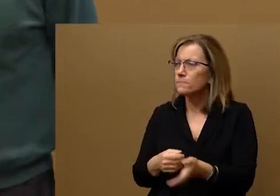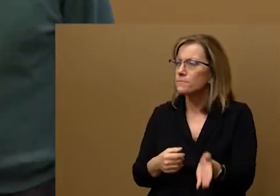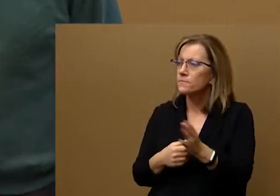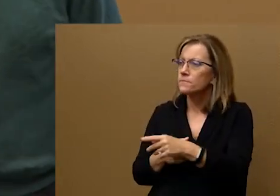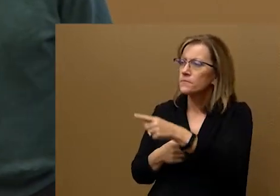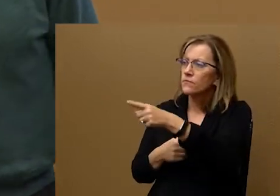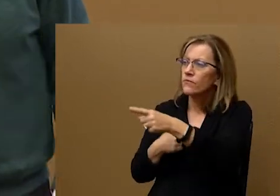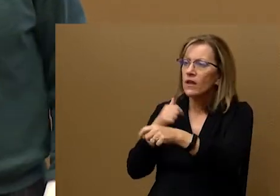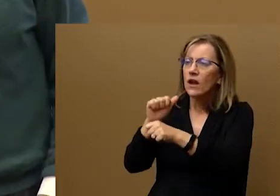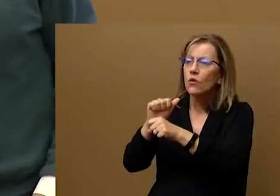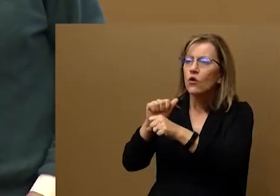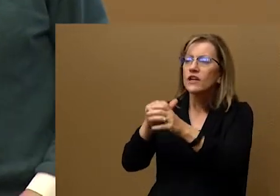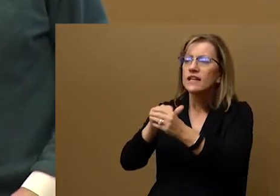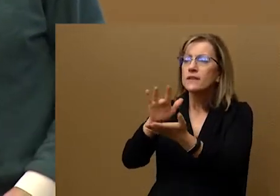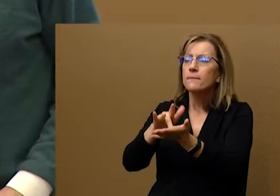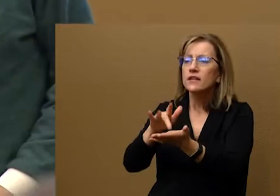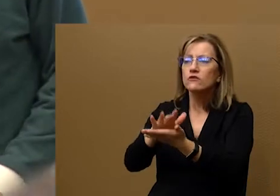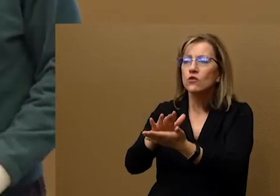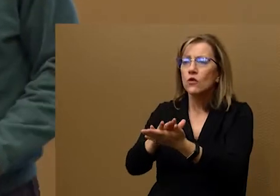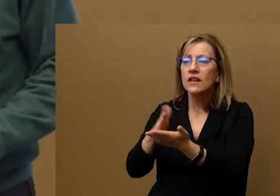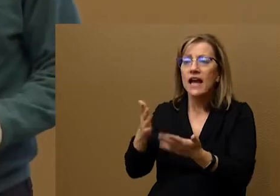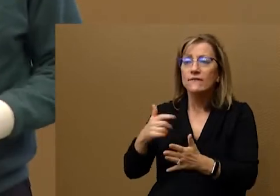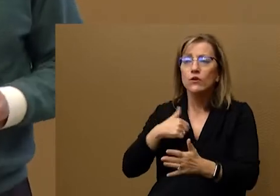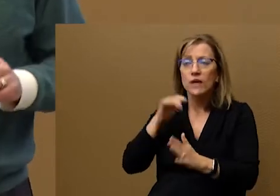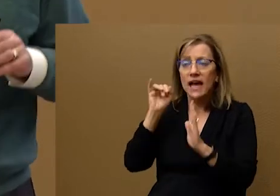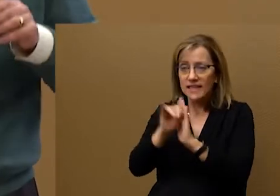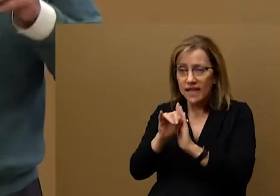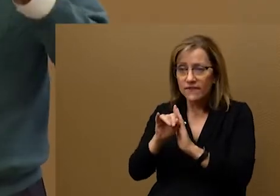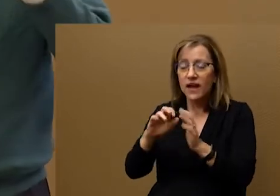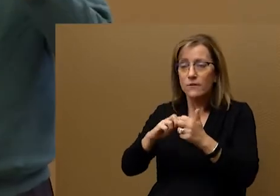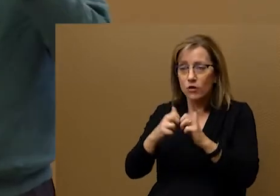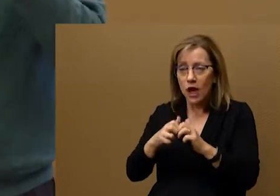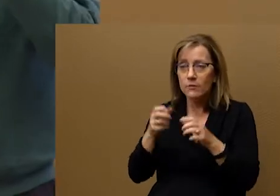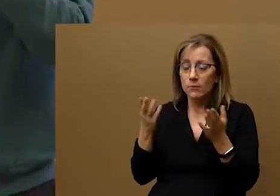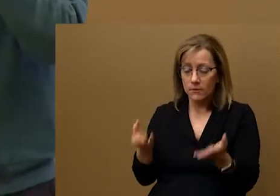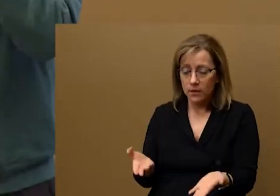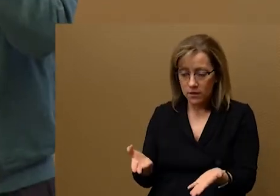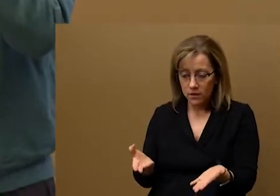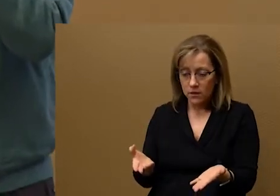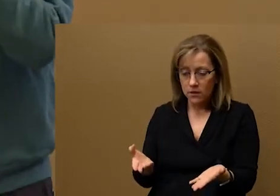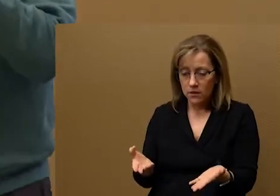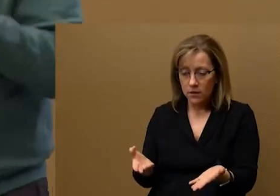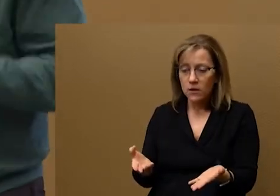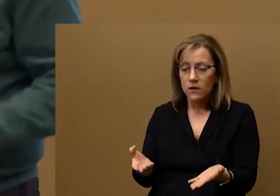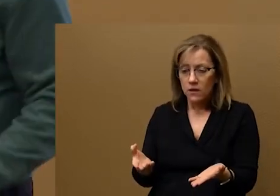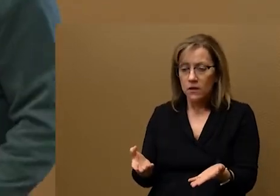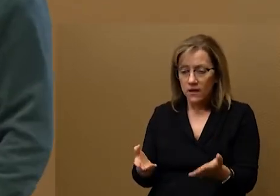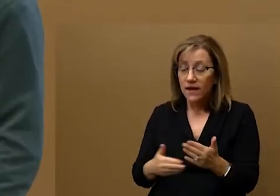the middle school, and once we have identified there's a problem, the